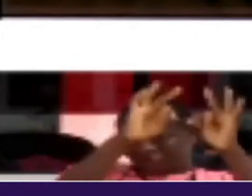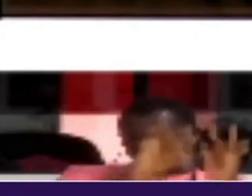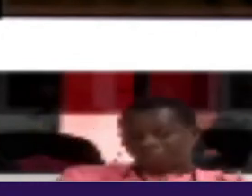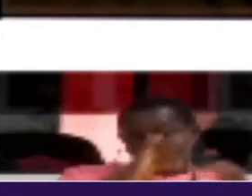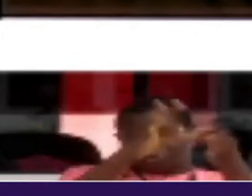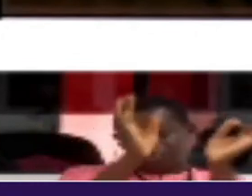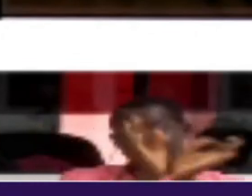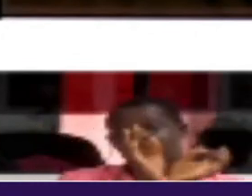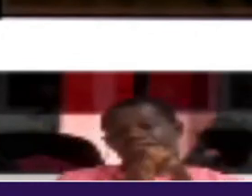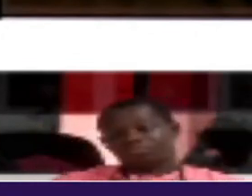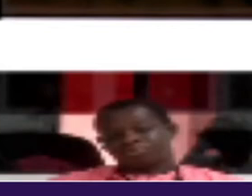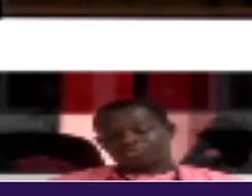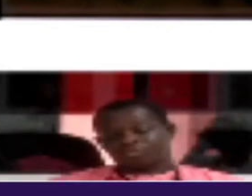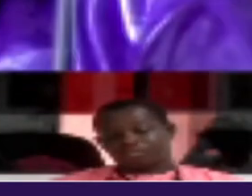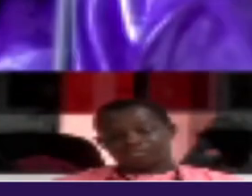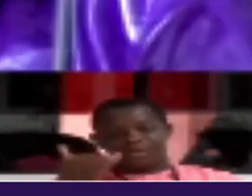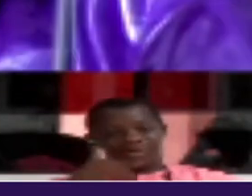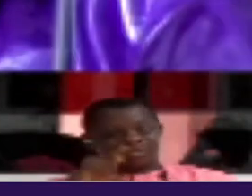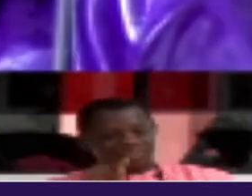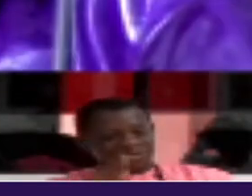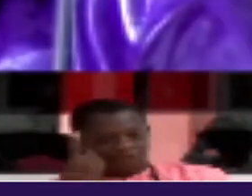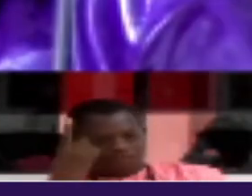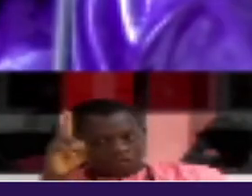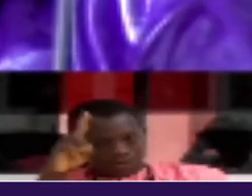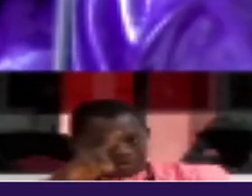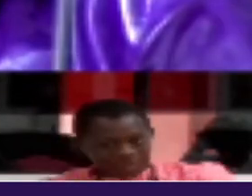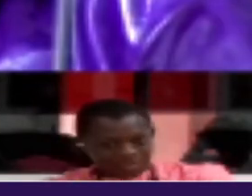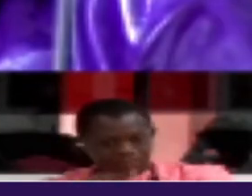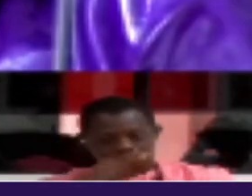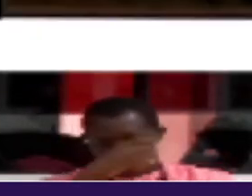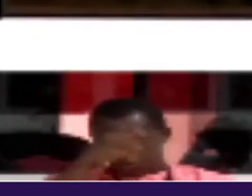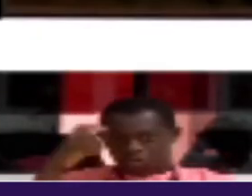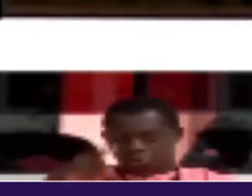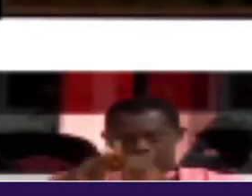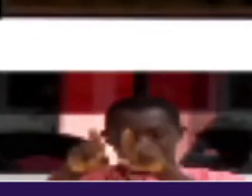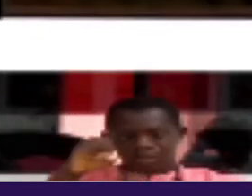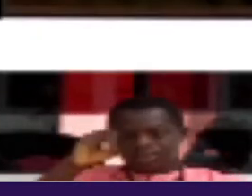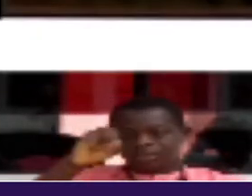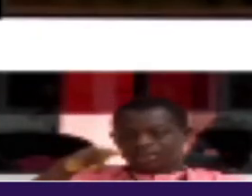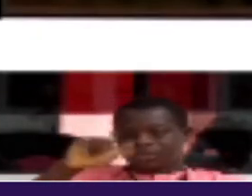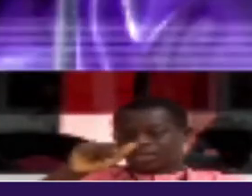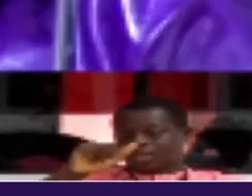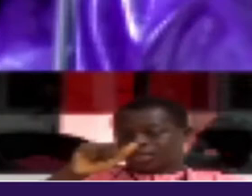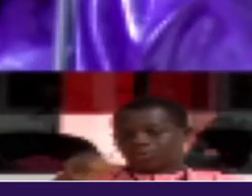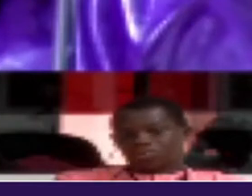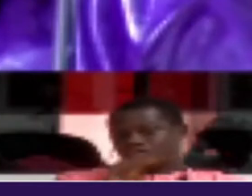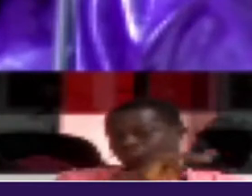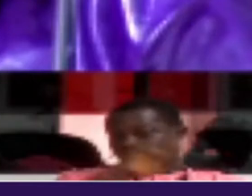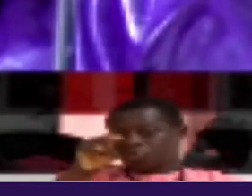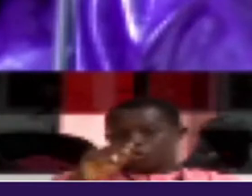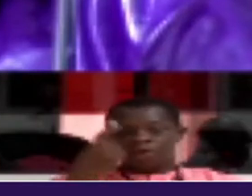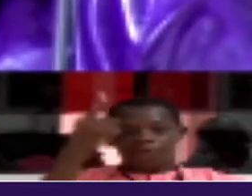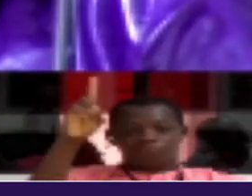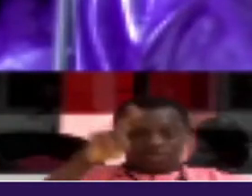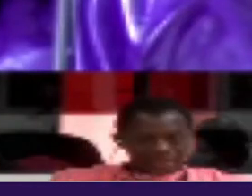Was that the first time you were working with Sana Manjang? No. Was that the first time you